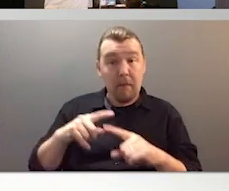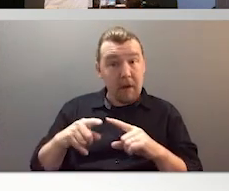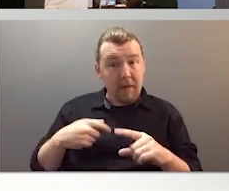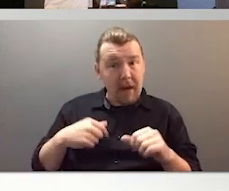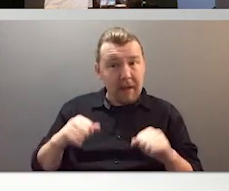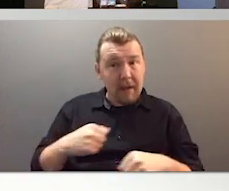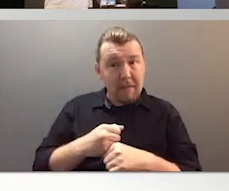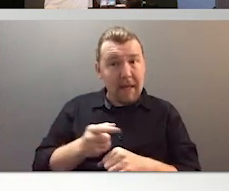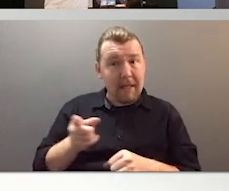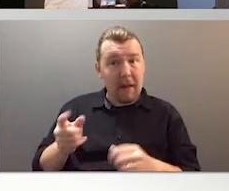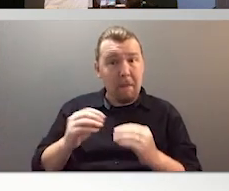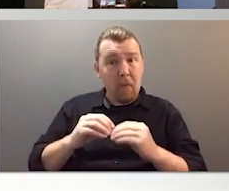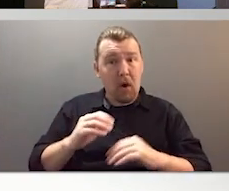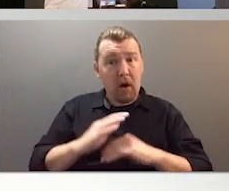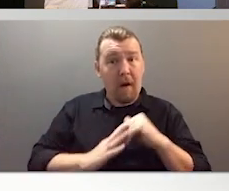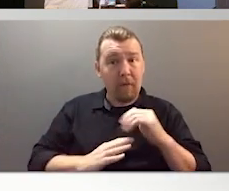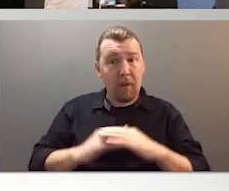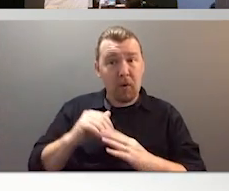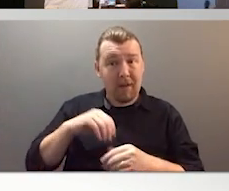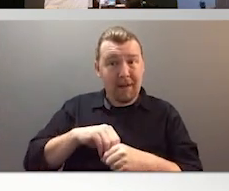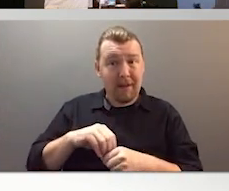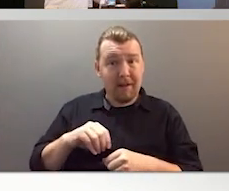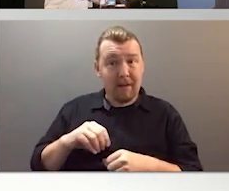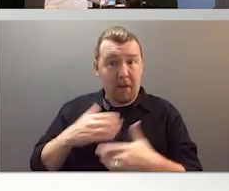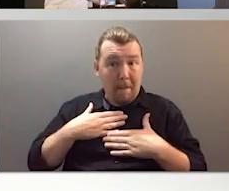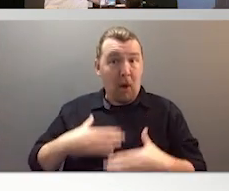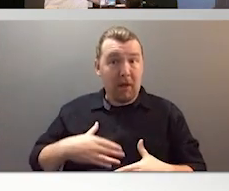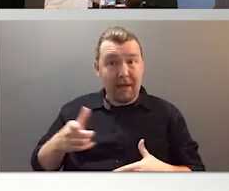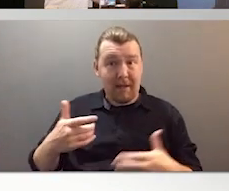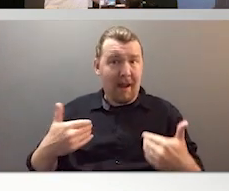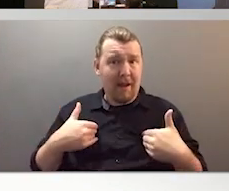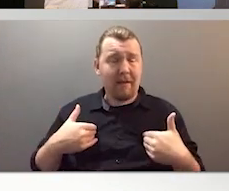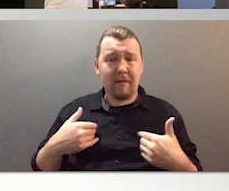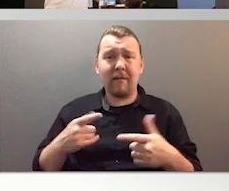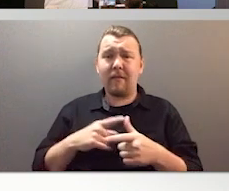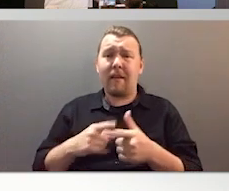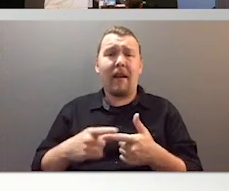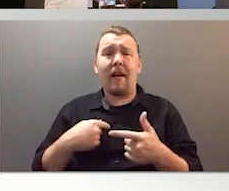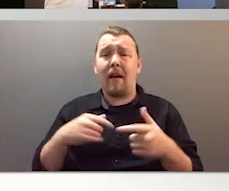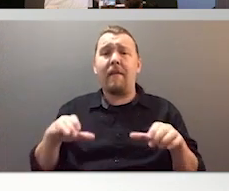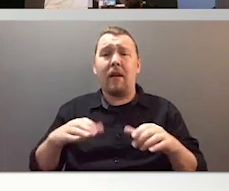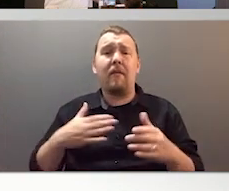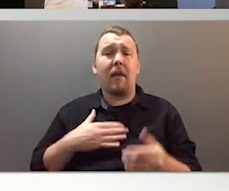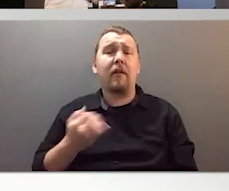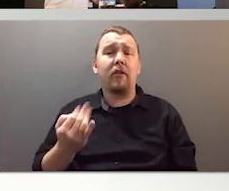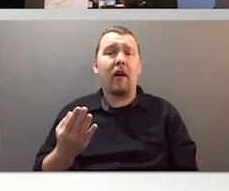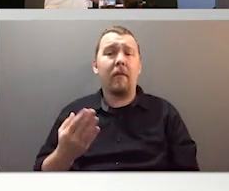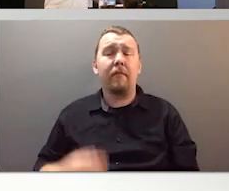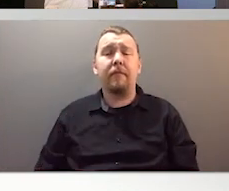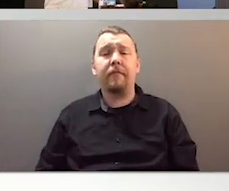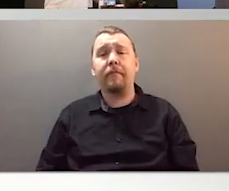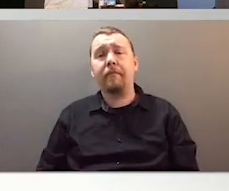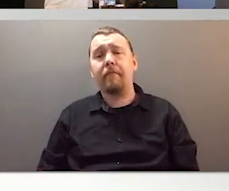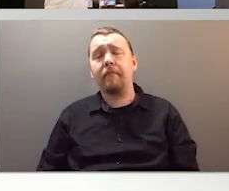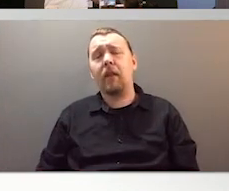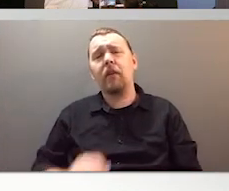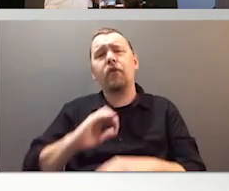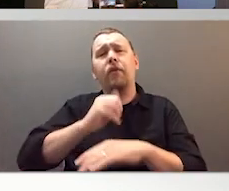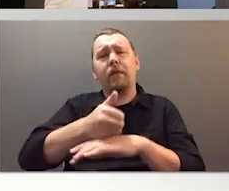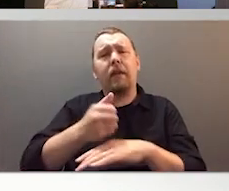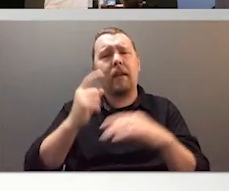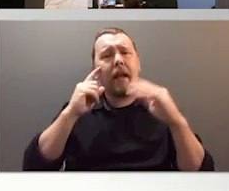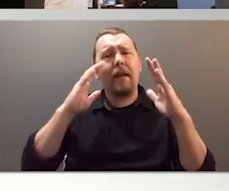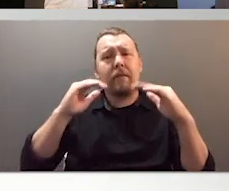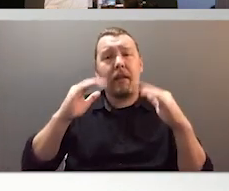So it's setting those expectations. I'm not going to fix anything, but if I can empower the individual and empower the body